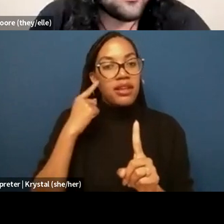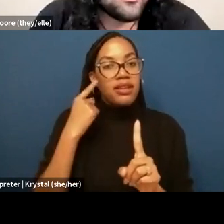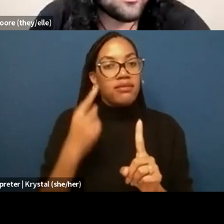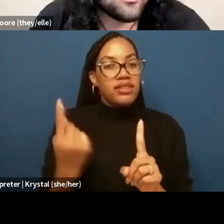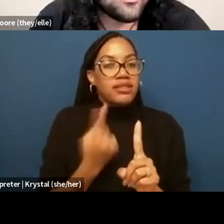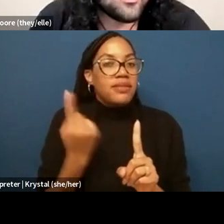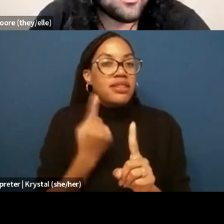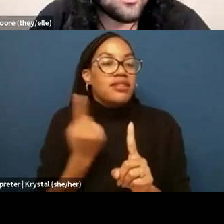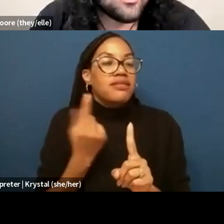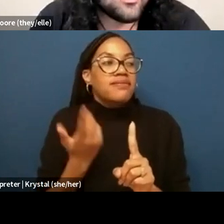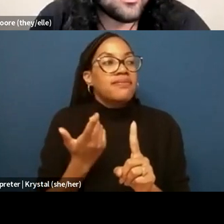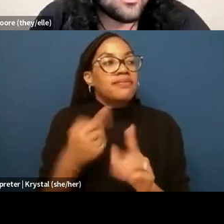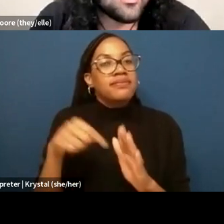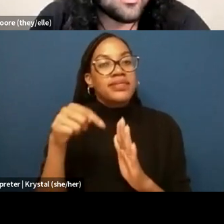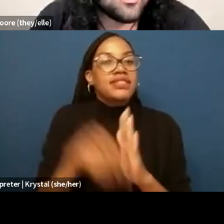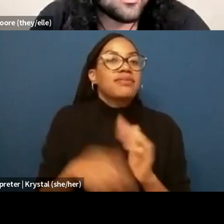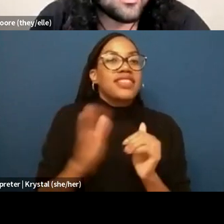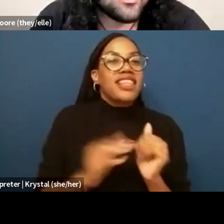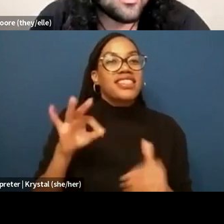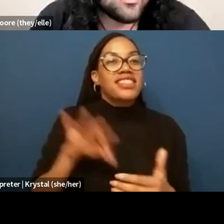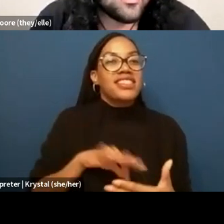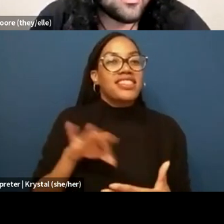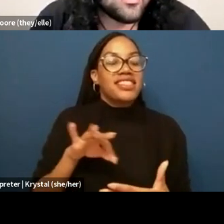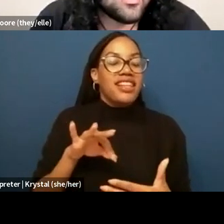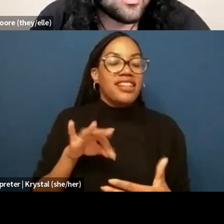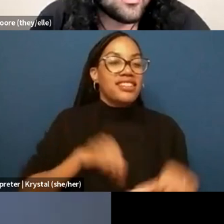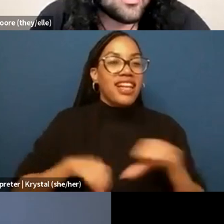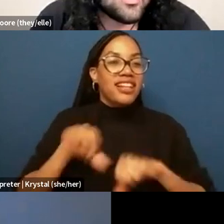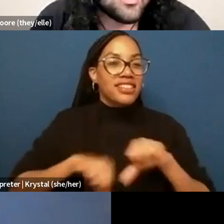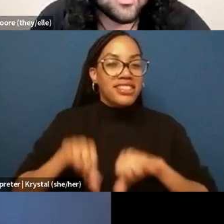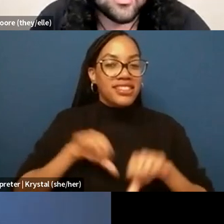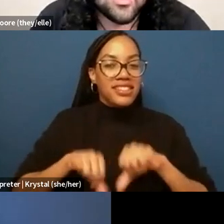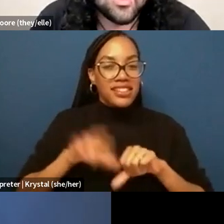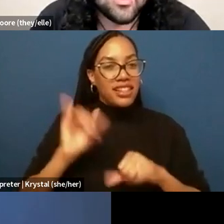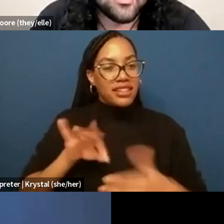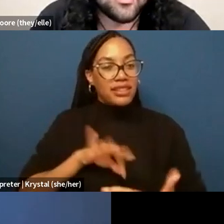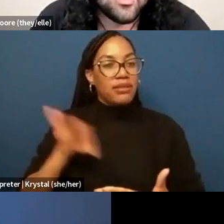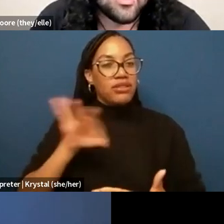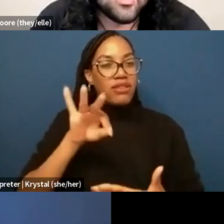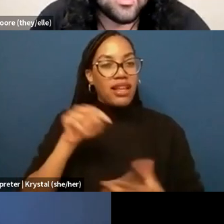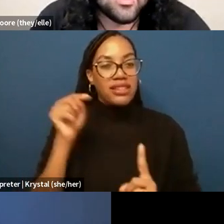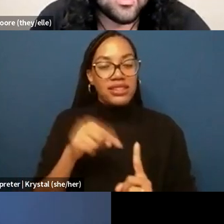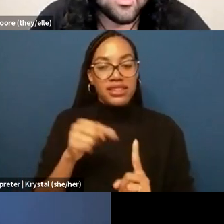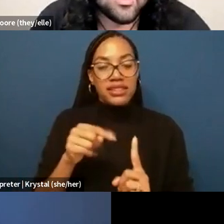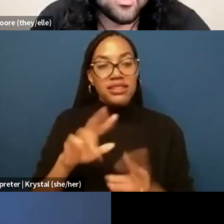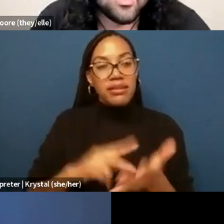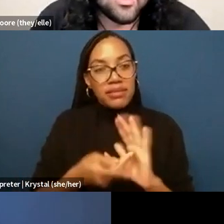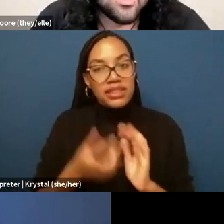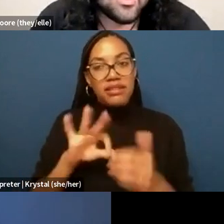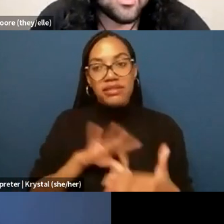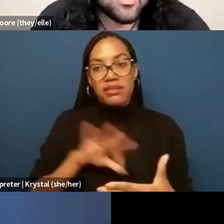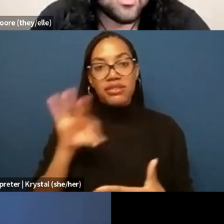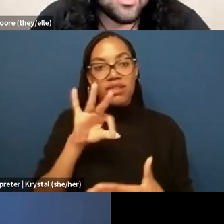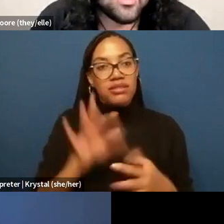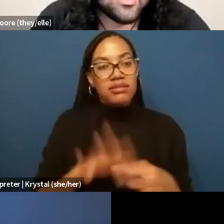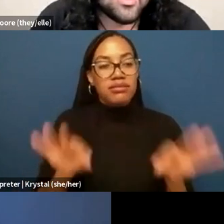something beyond the science. And that's the spirituality of it, the meaning of it. No one